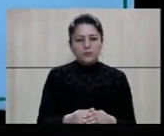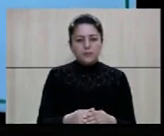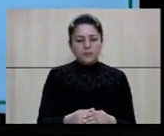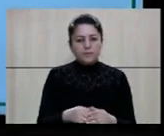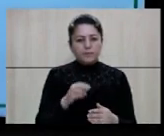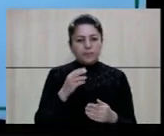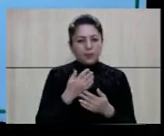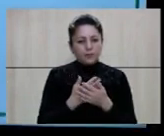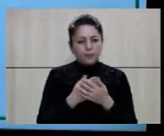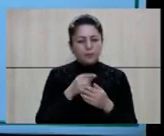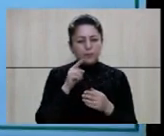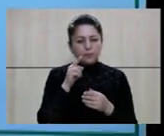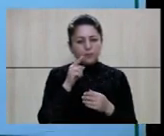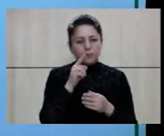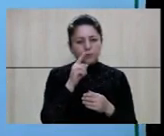Masalan,